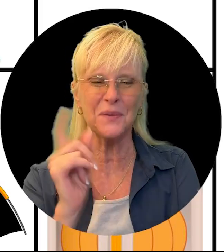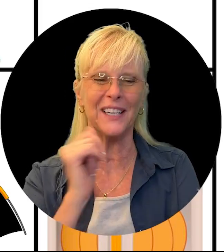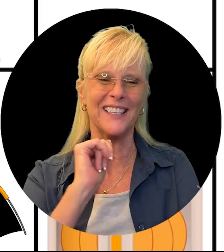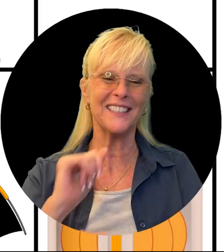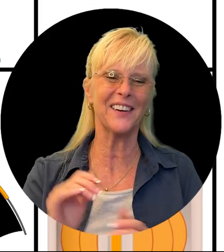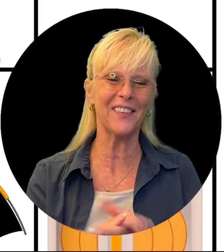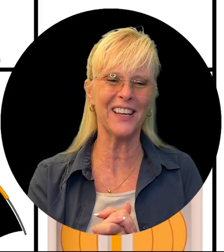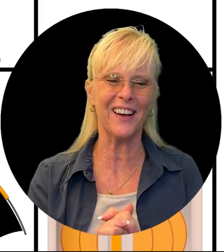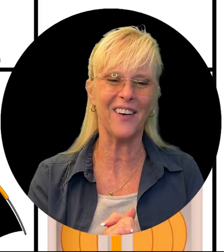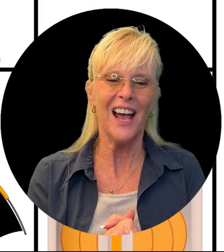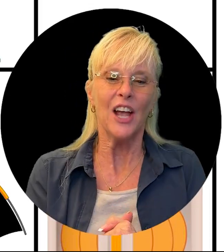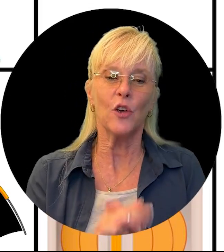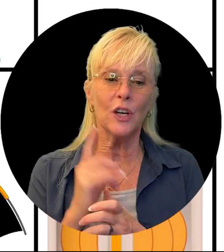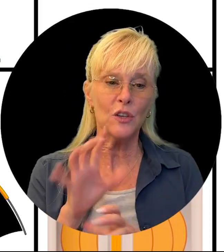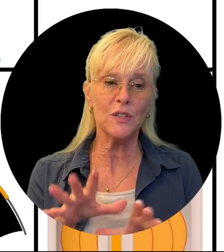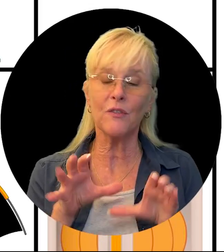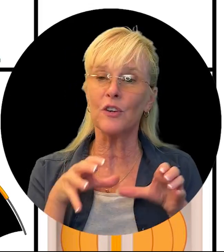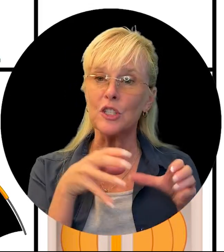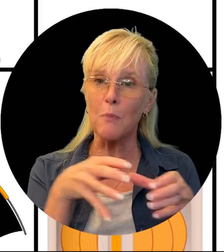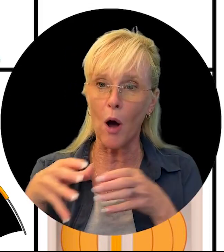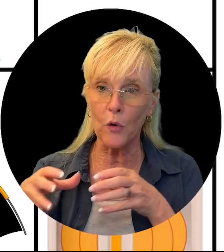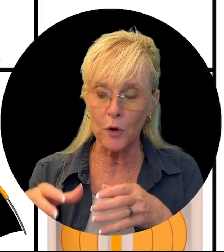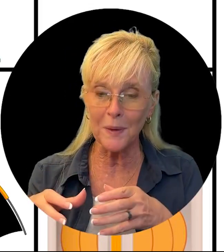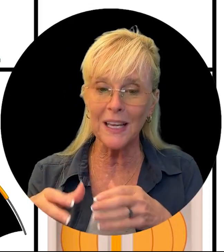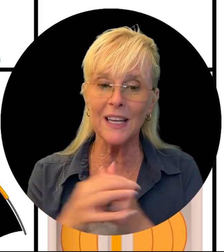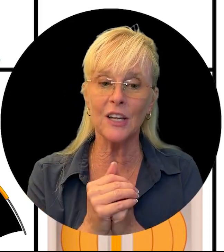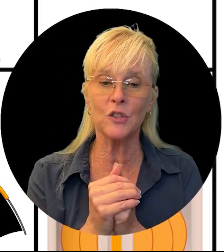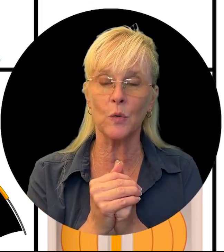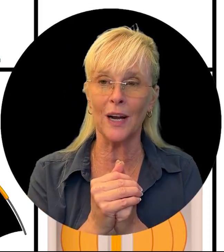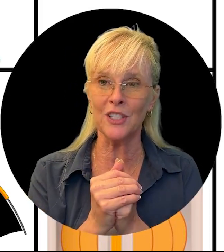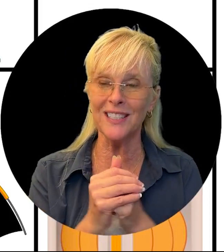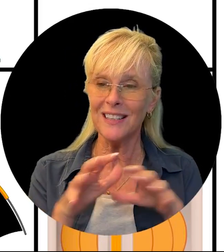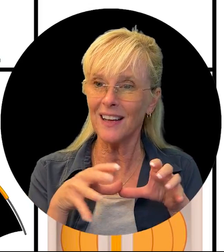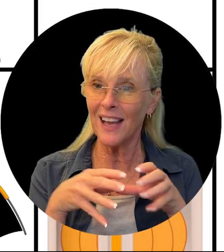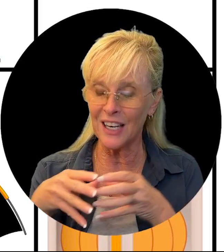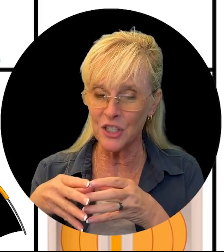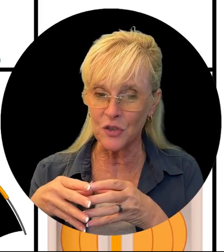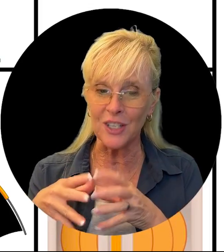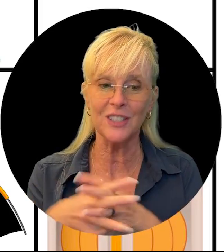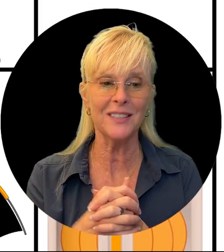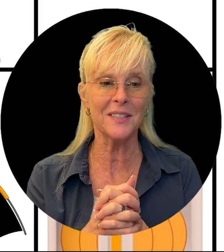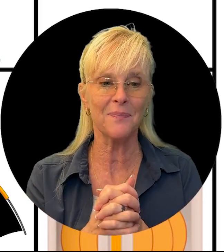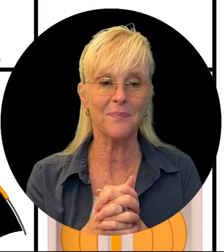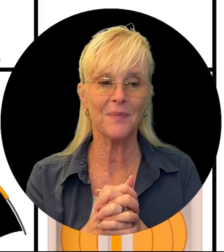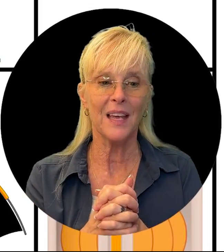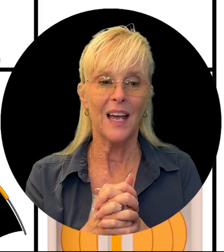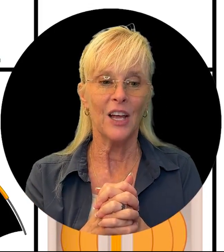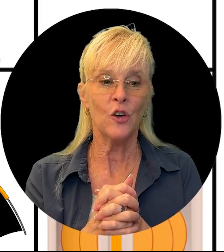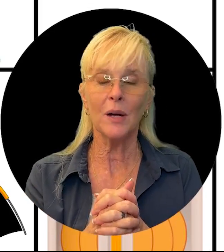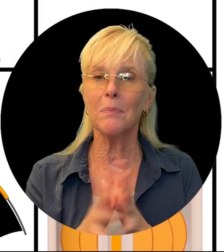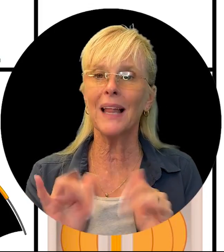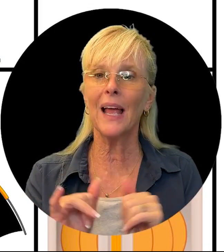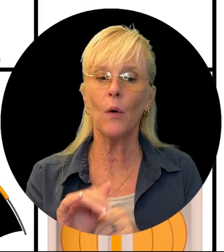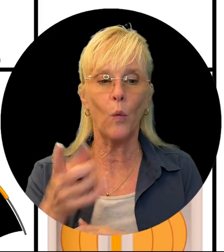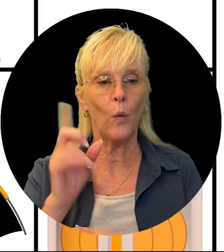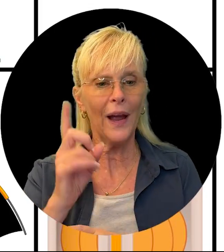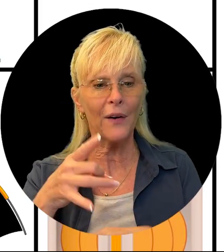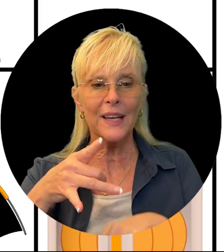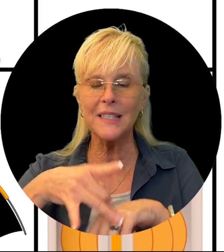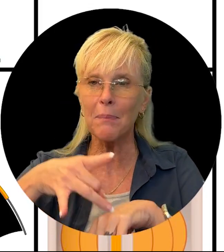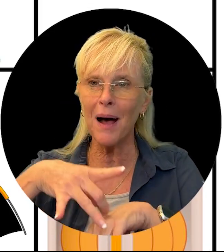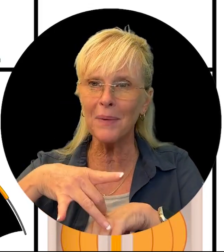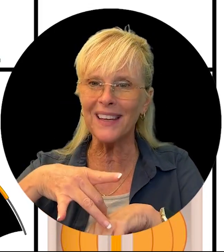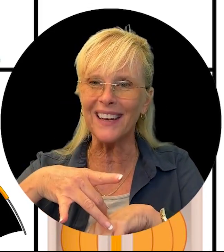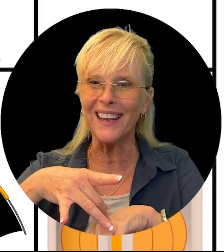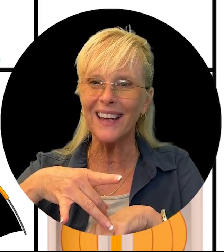you would. So here we go. You can use them for small group direction and instructions. You can play, where is